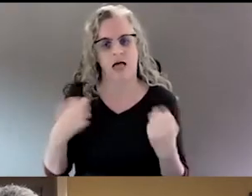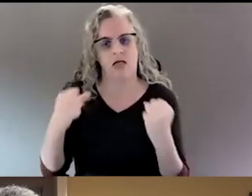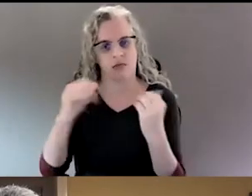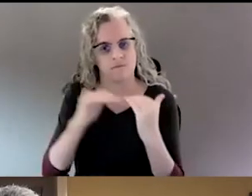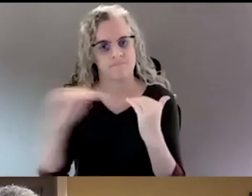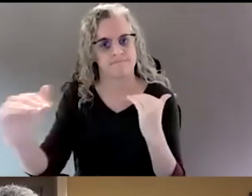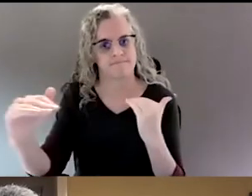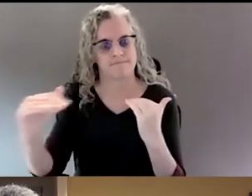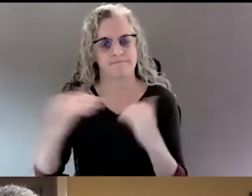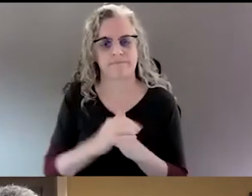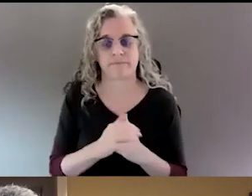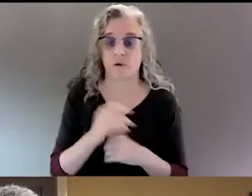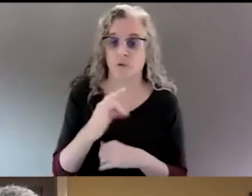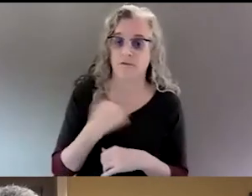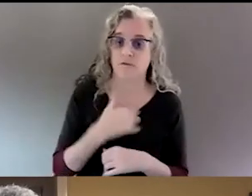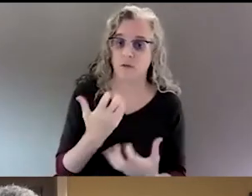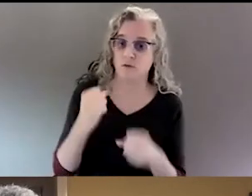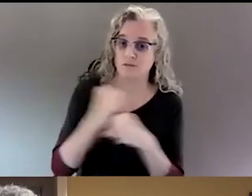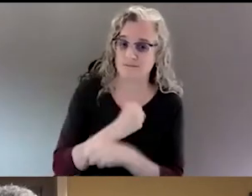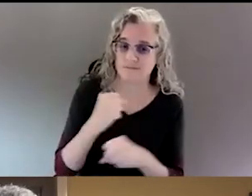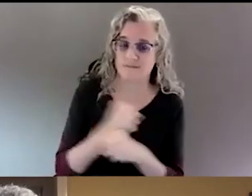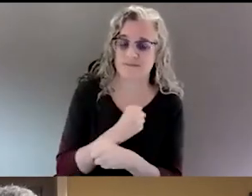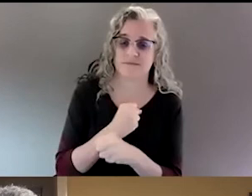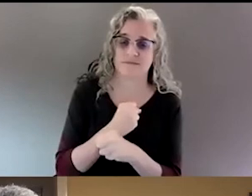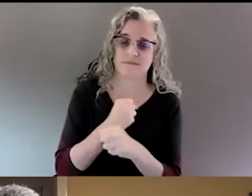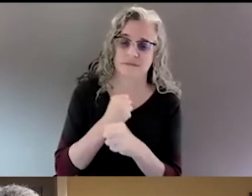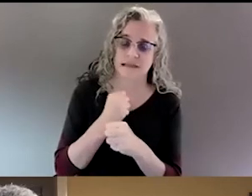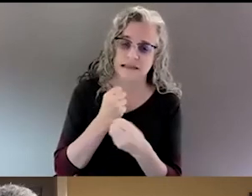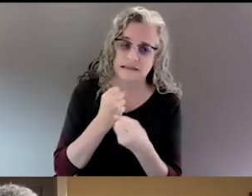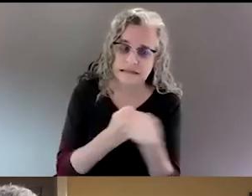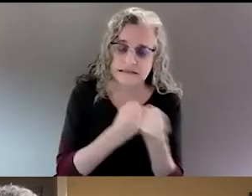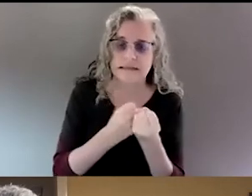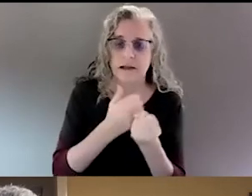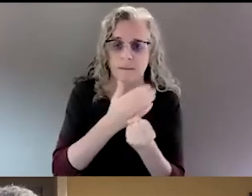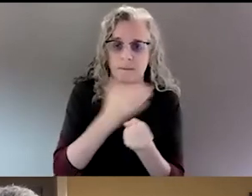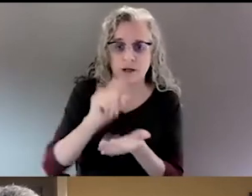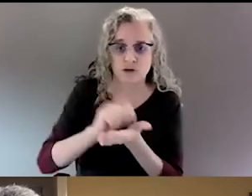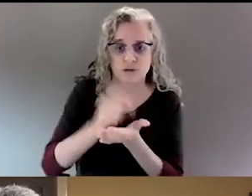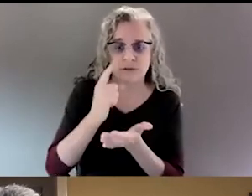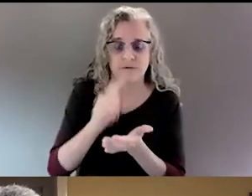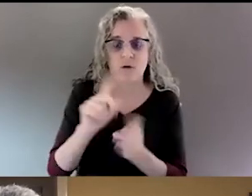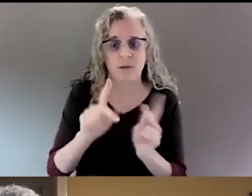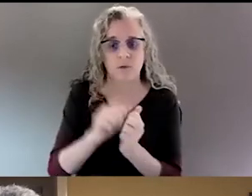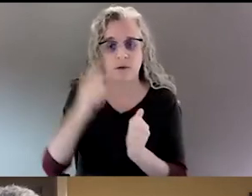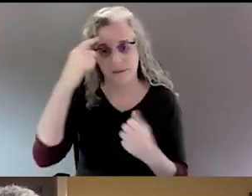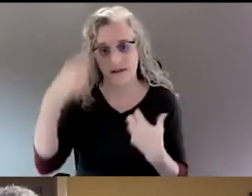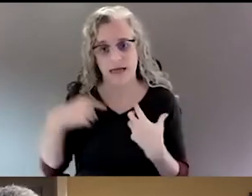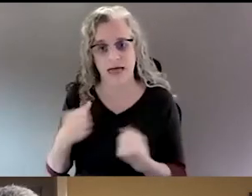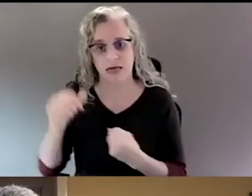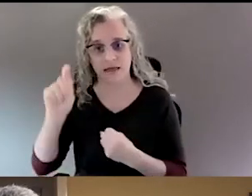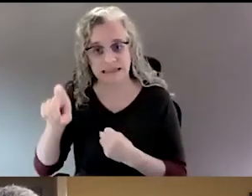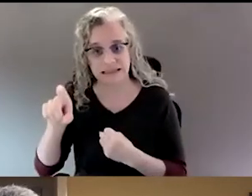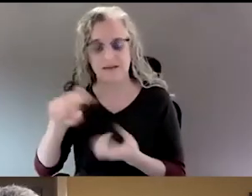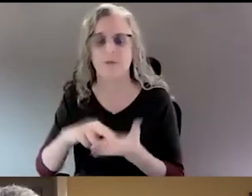for better treatment of people with mental health needs, we have to fight to create equity